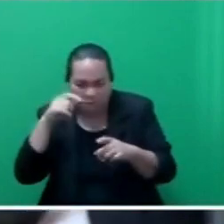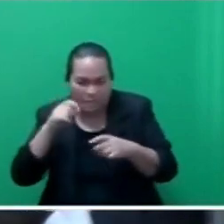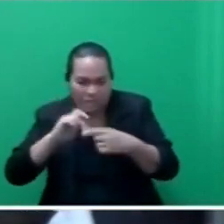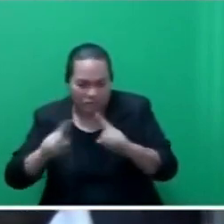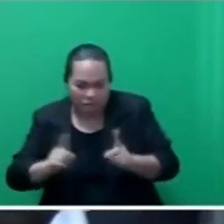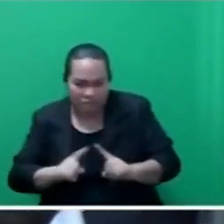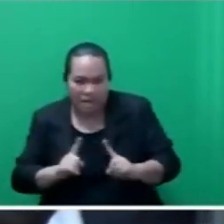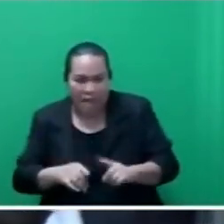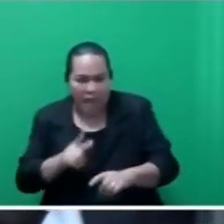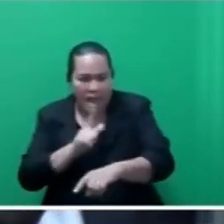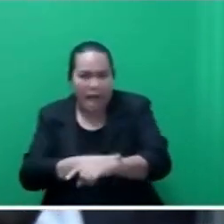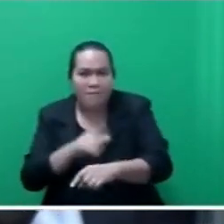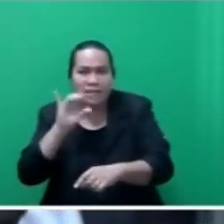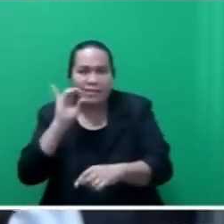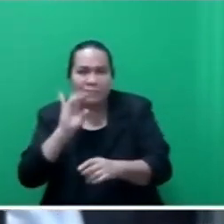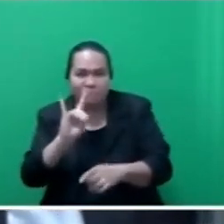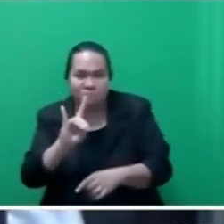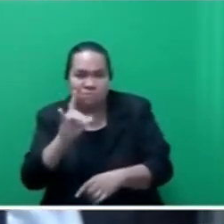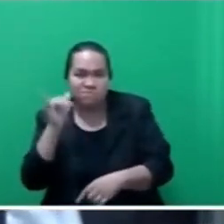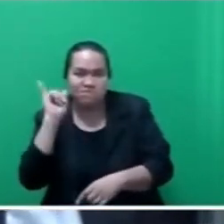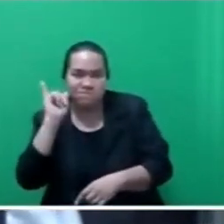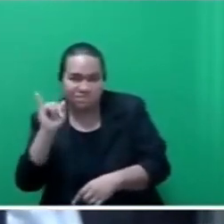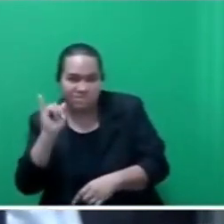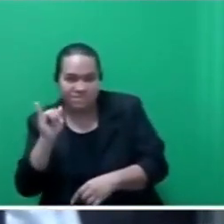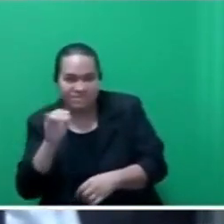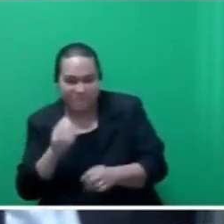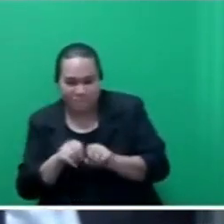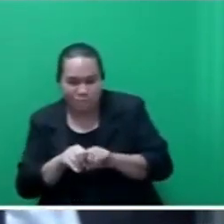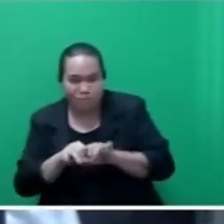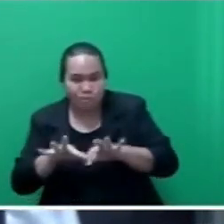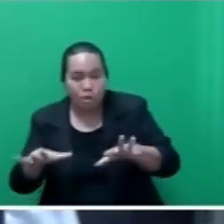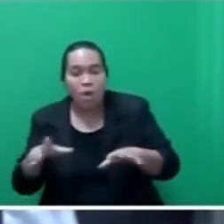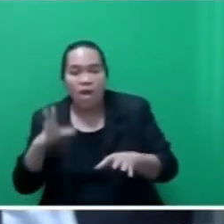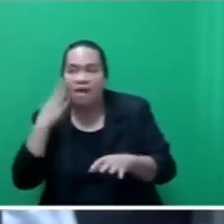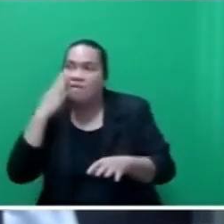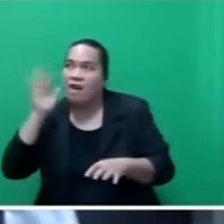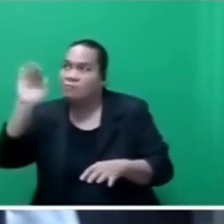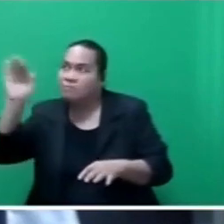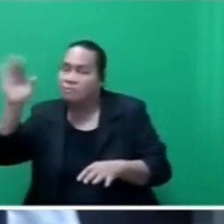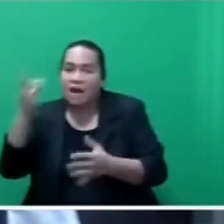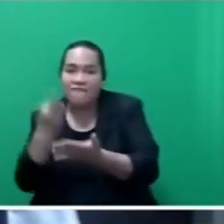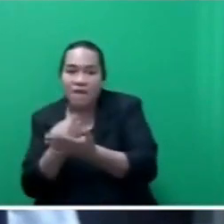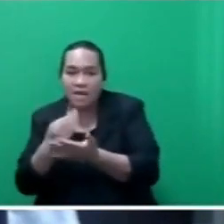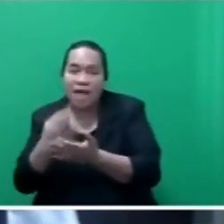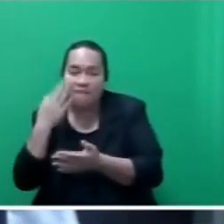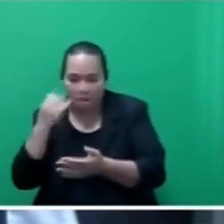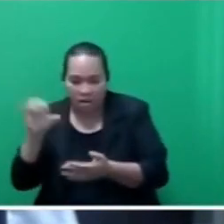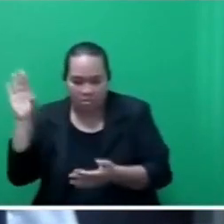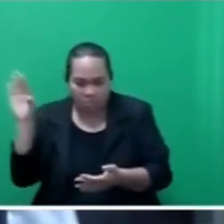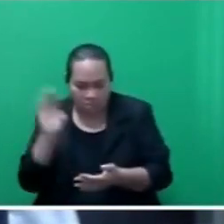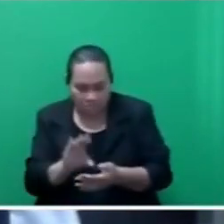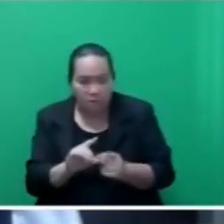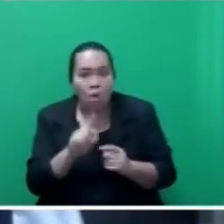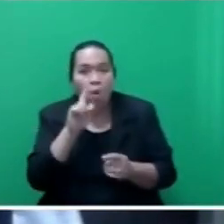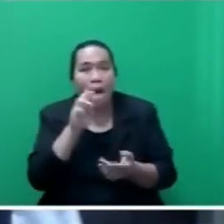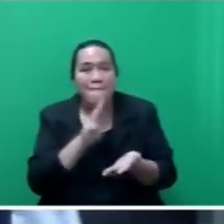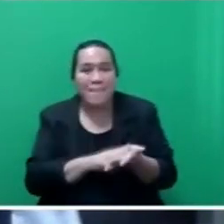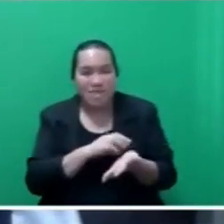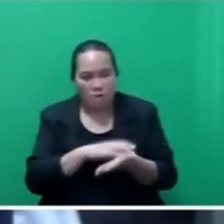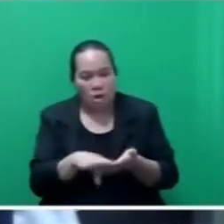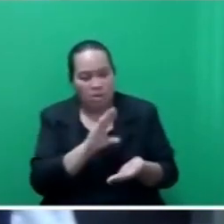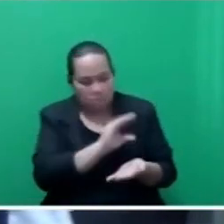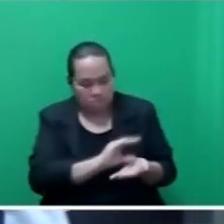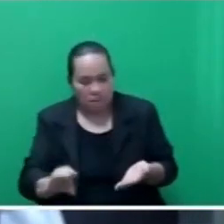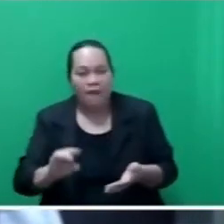outbreaks. They decided this is what needs to be done. We found funding for it. And if you look at the budget book, there's nearly $1 million set aside for